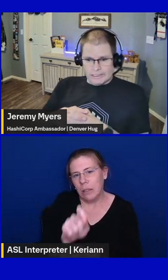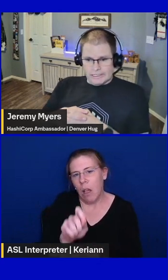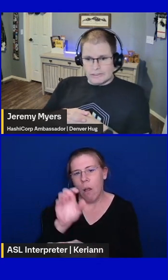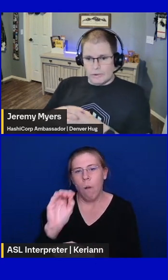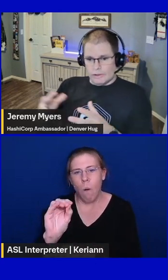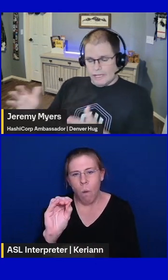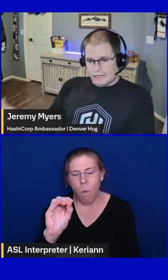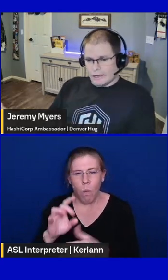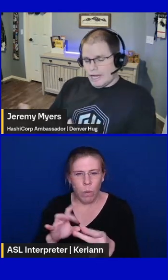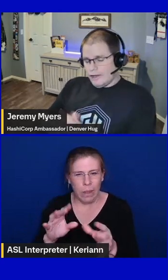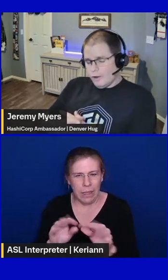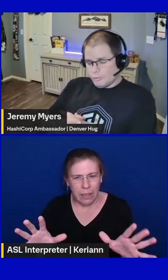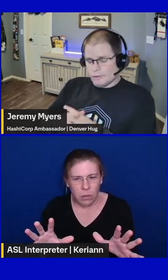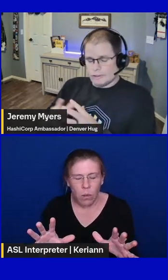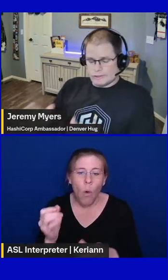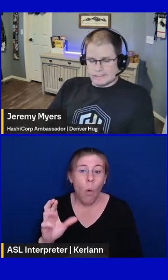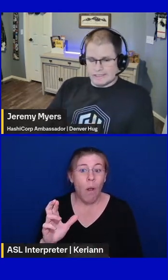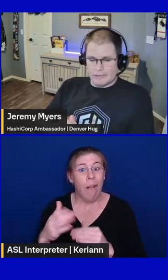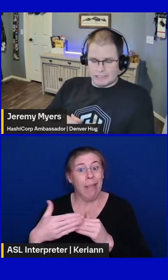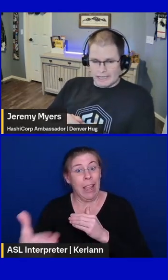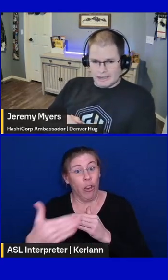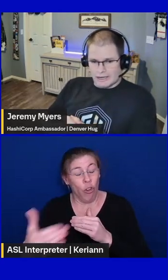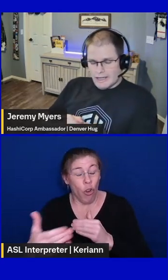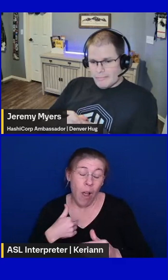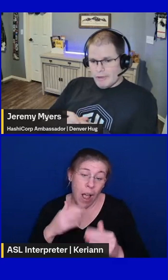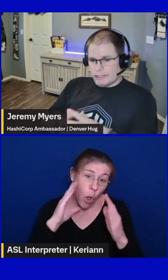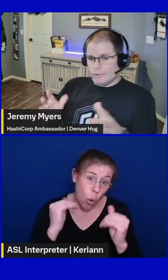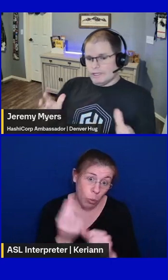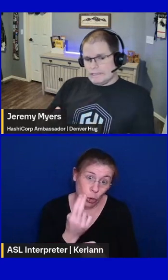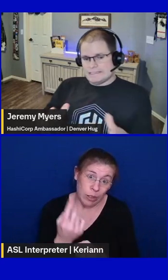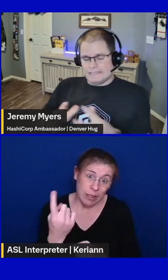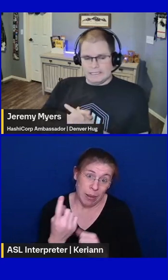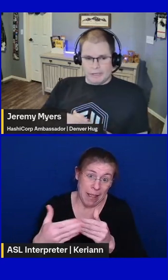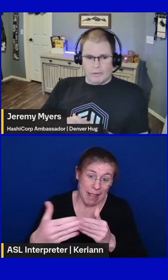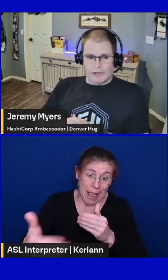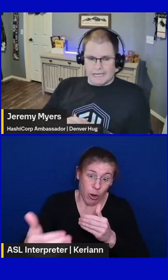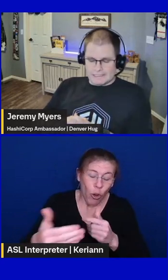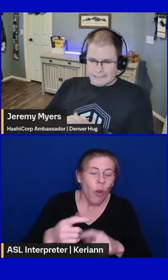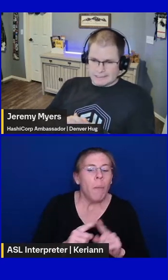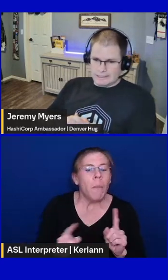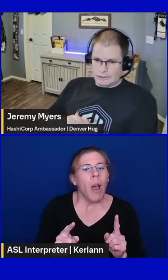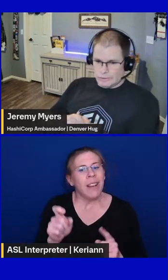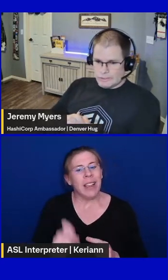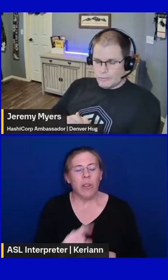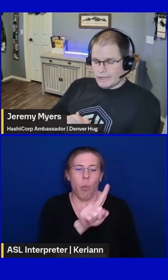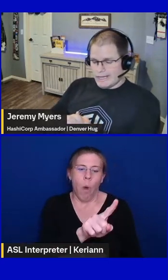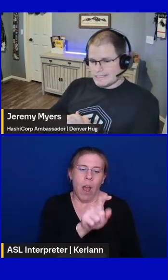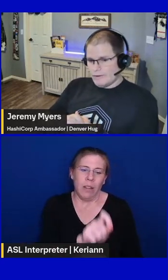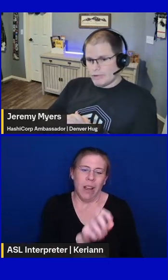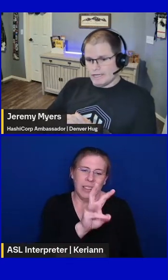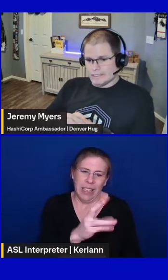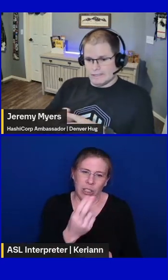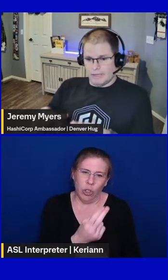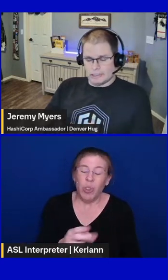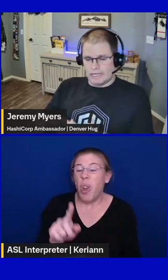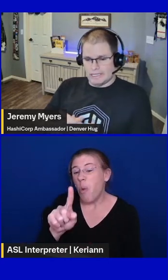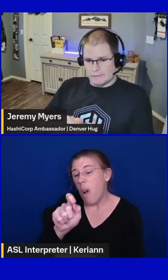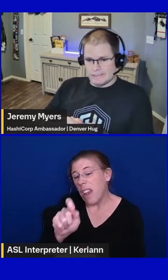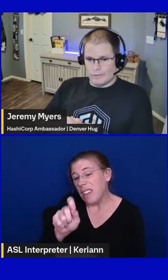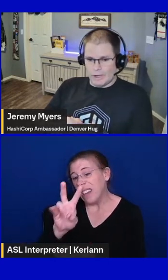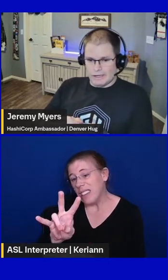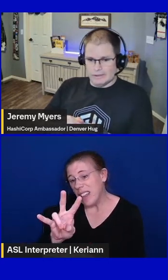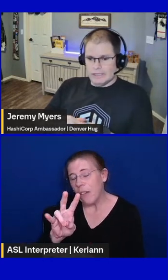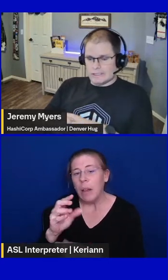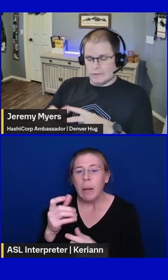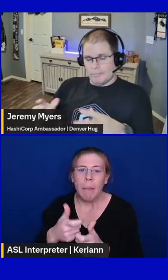1.6.0 release or later. I hope you are using something later, but you at least need to be on 1.6 to use it. 1.7 brought in some major